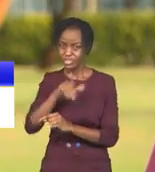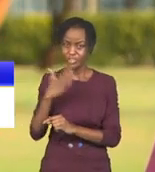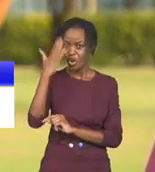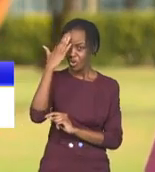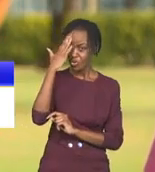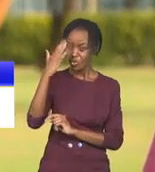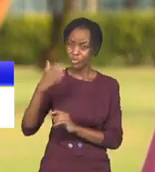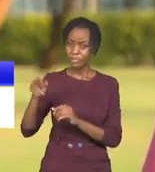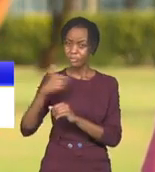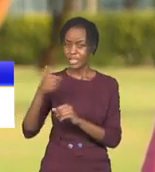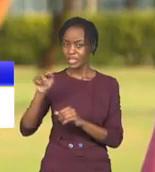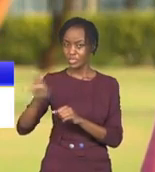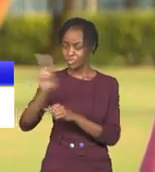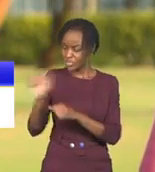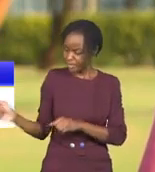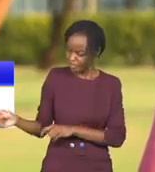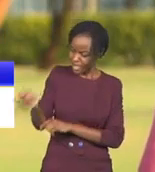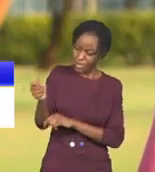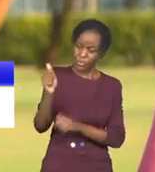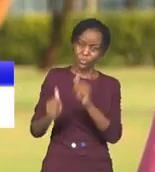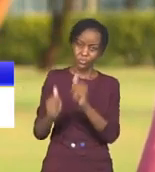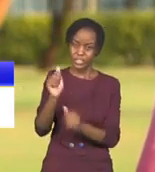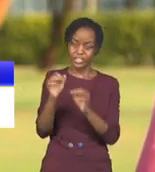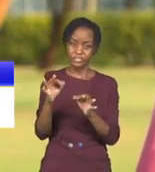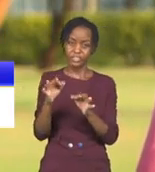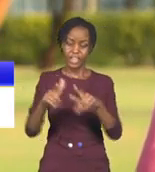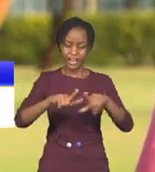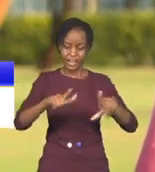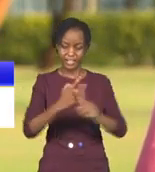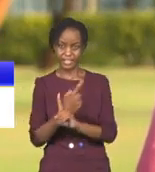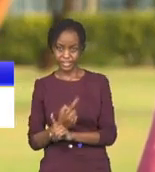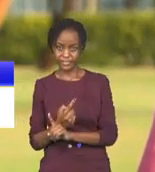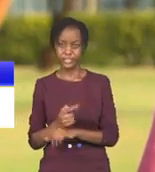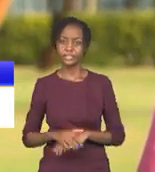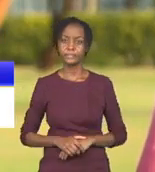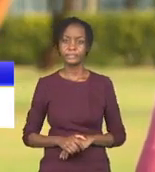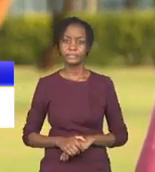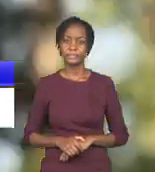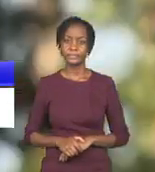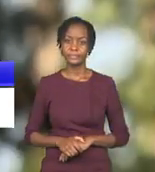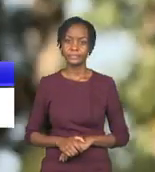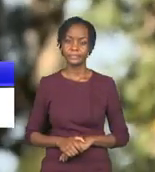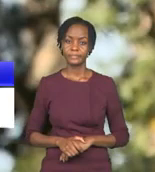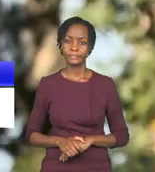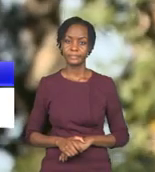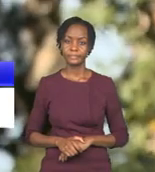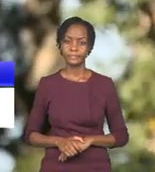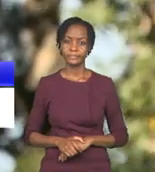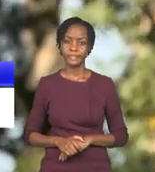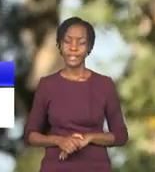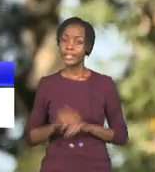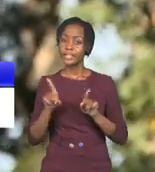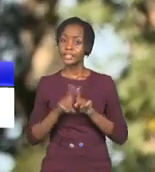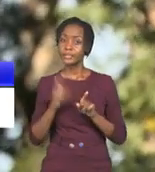you get to a particular place, and you can play the game proficiently, either alone or assisted, of course, with a caddy. Nyabwengi calls on